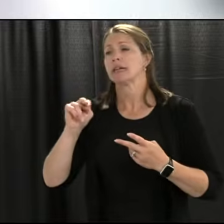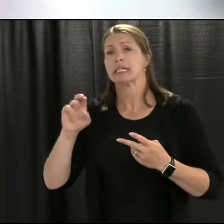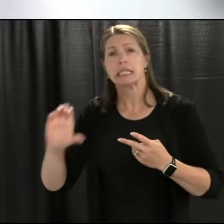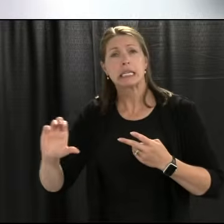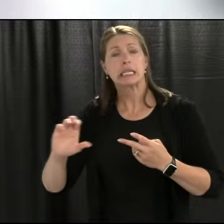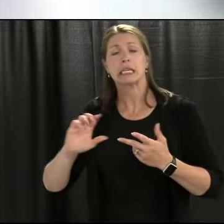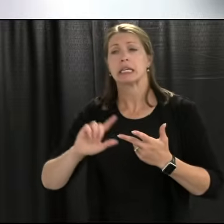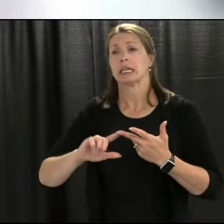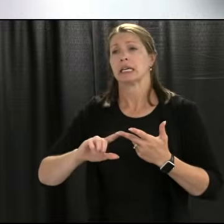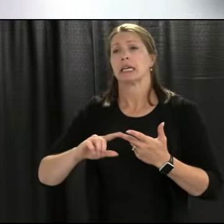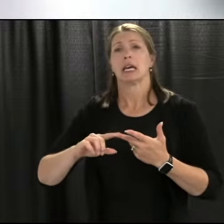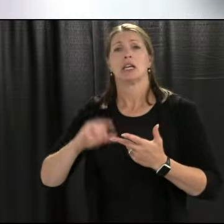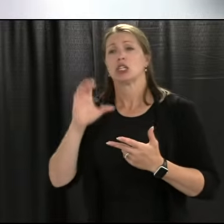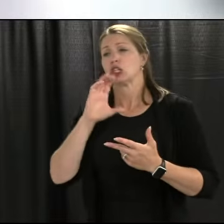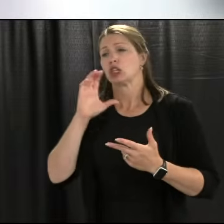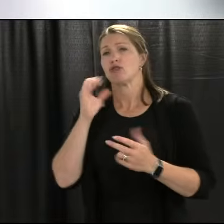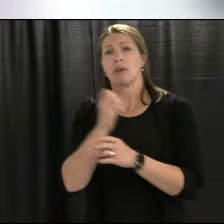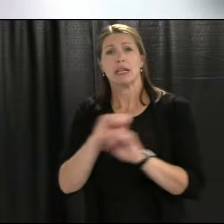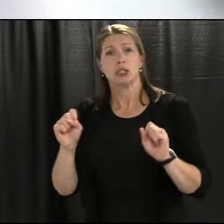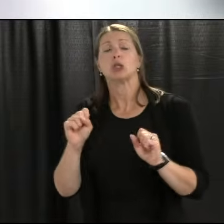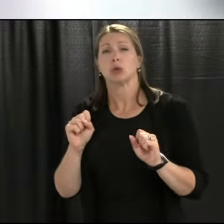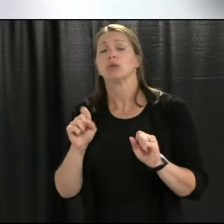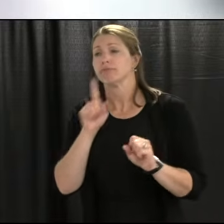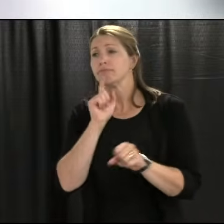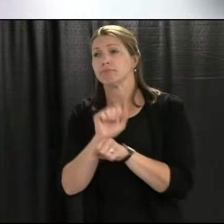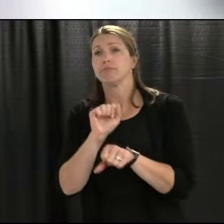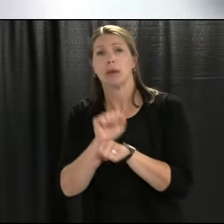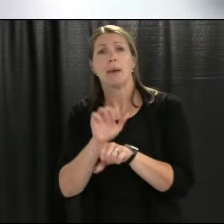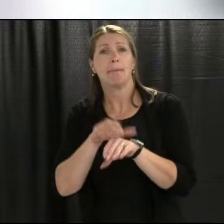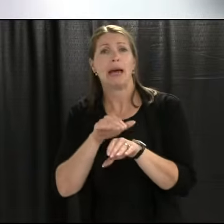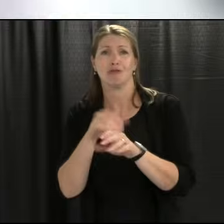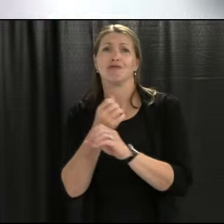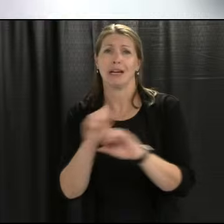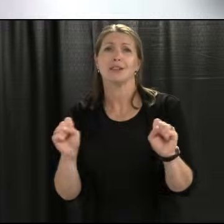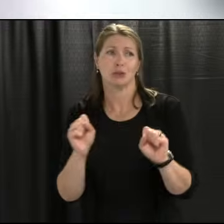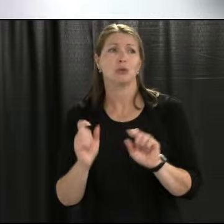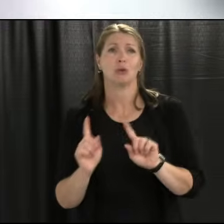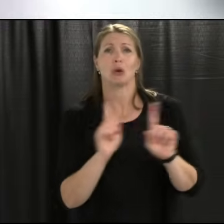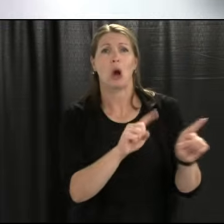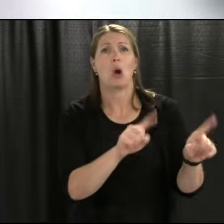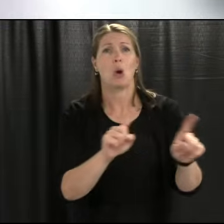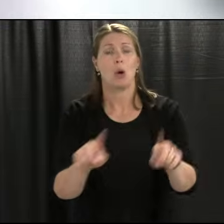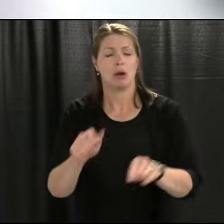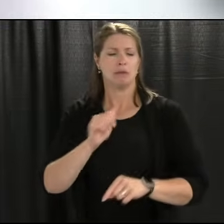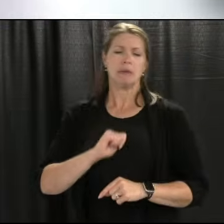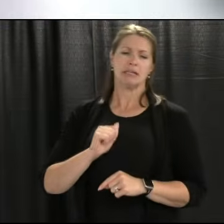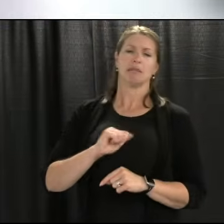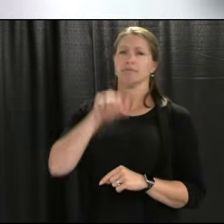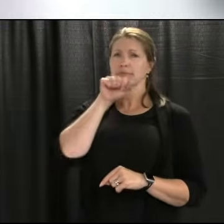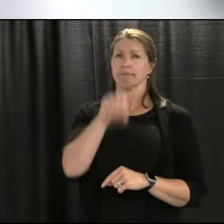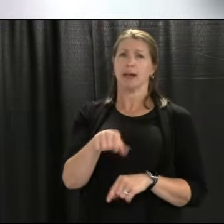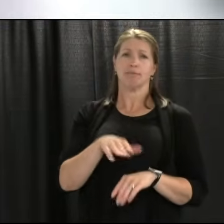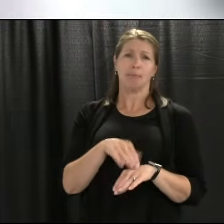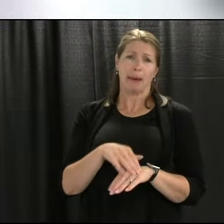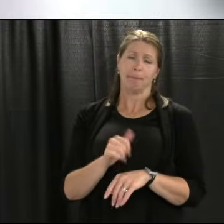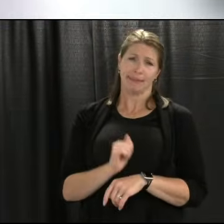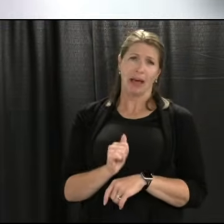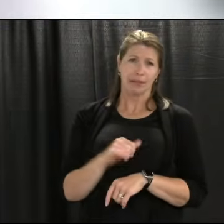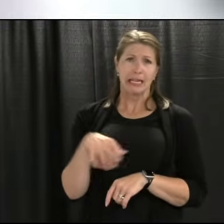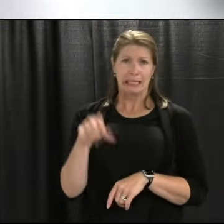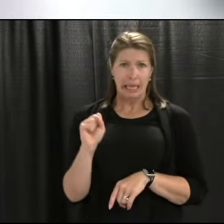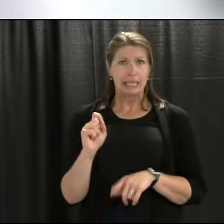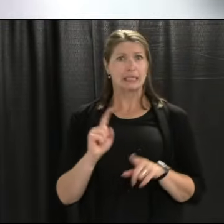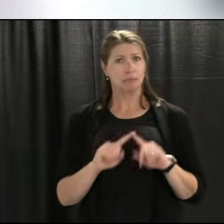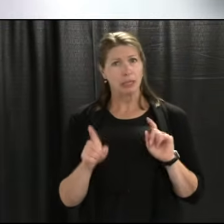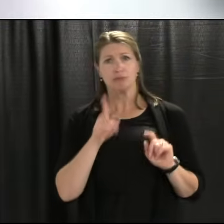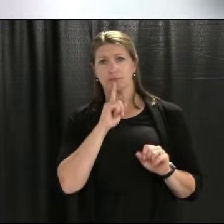And for that, I thank you as a pet person myself. But the